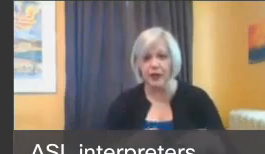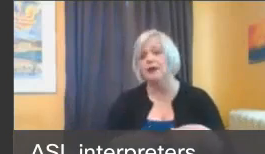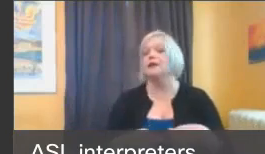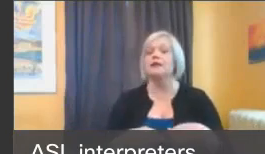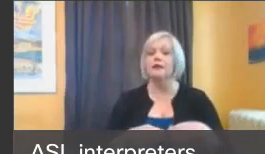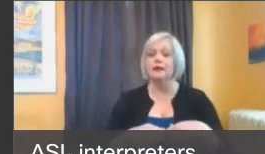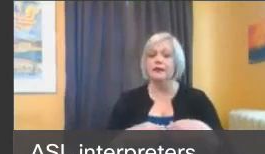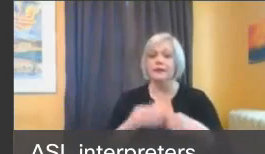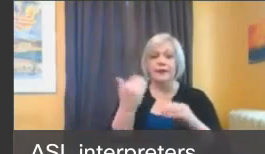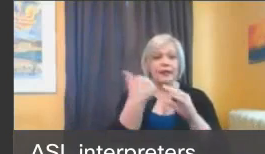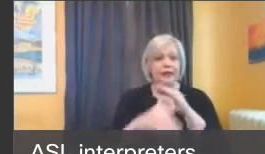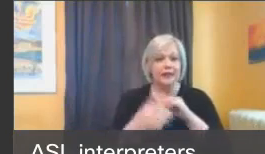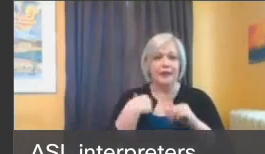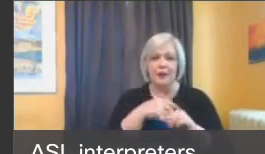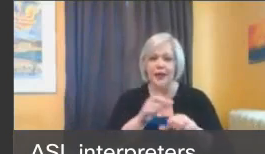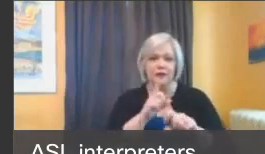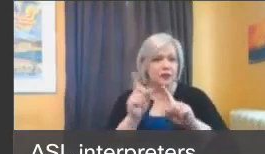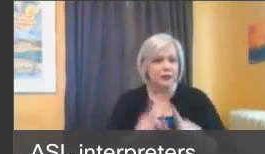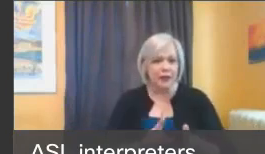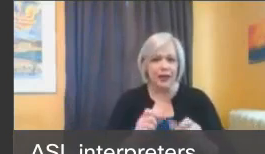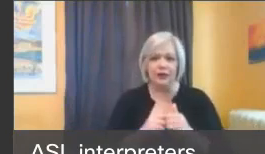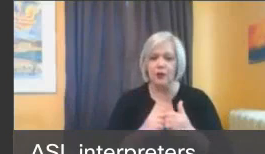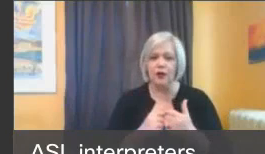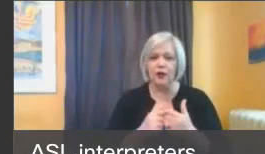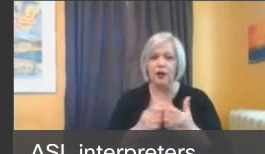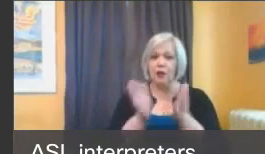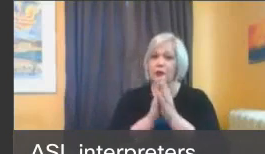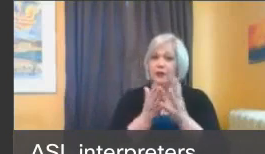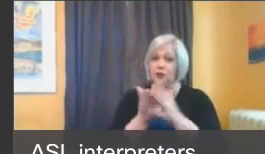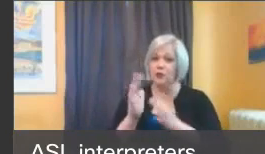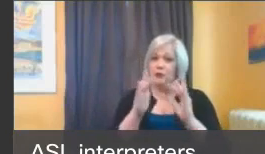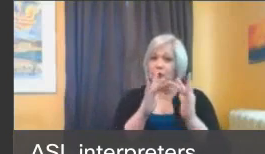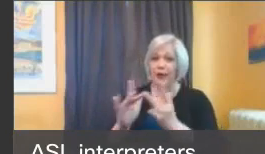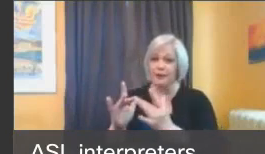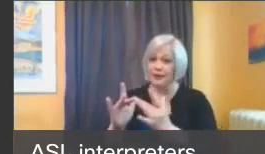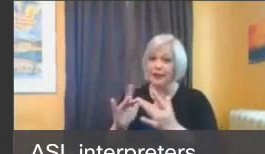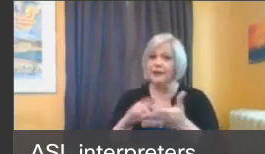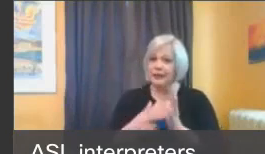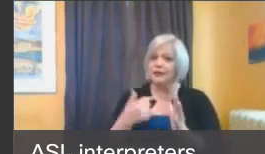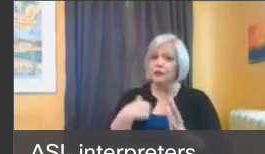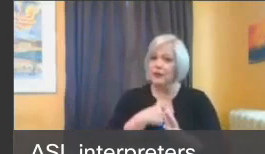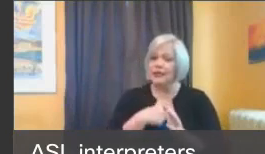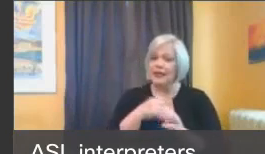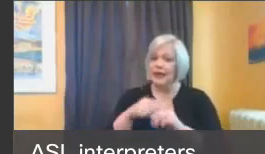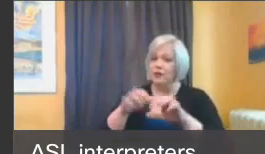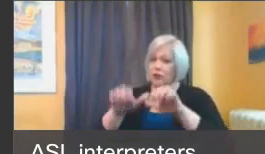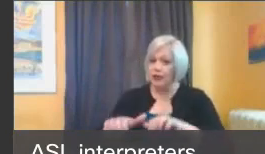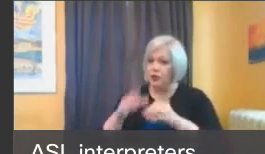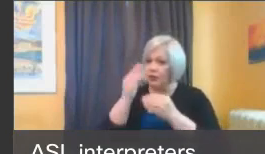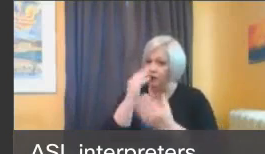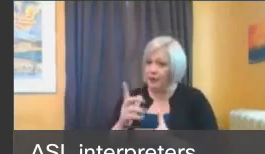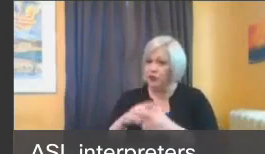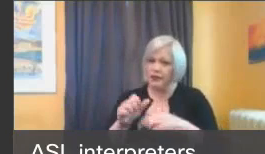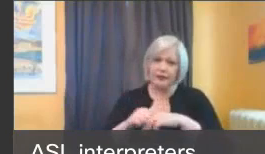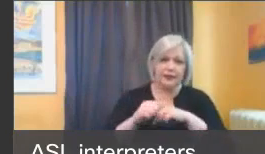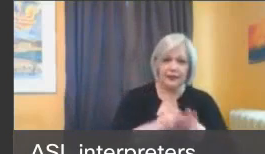You know, an email that we're going to get, or just a request through our website that then requires you know, some data entry. So there is